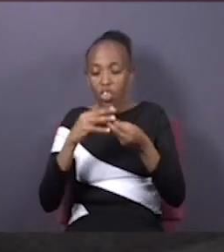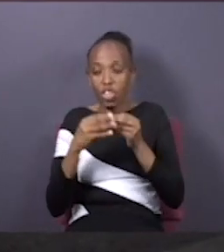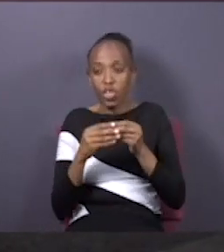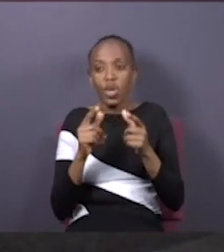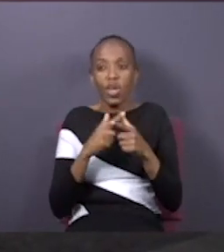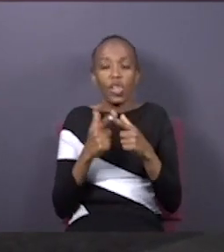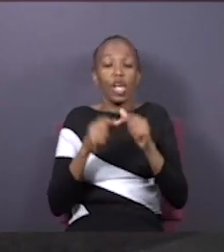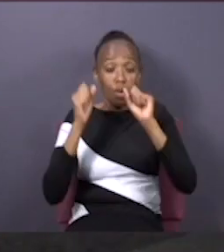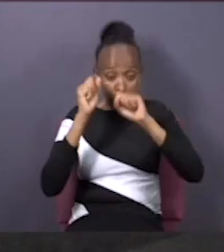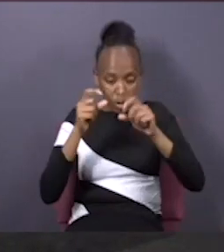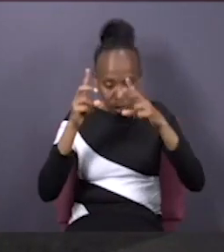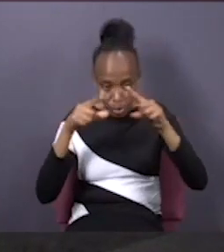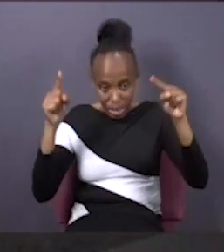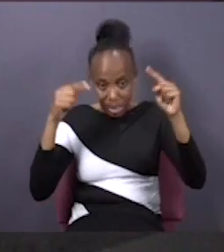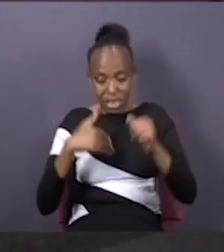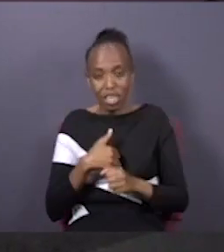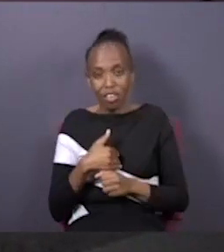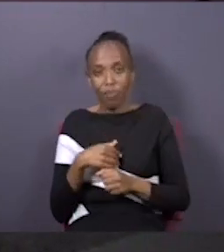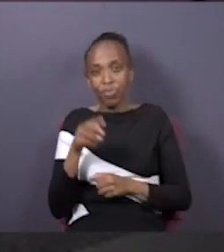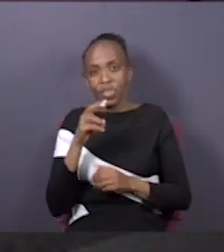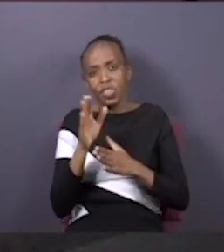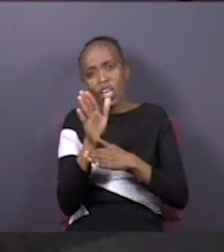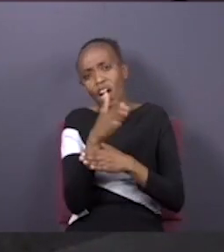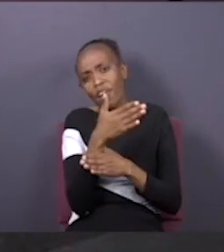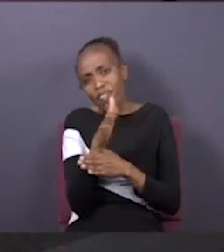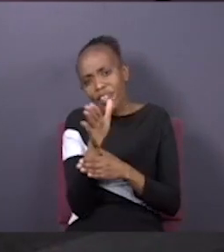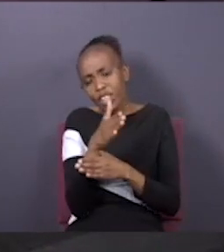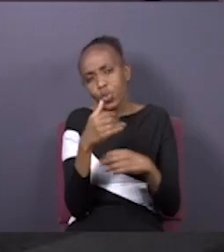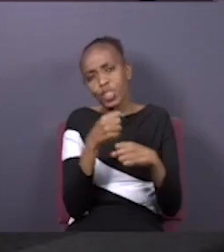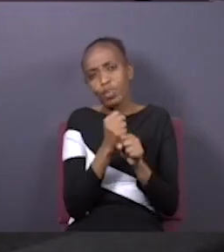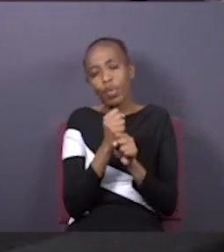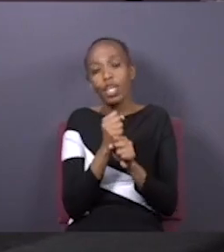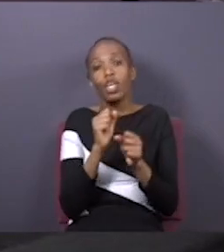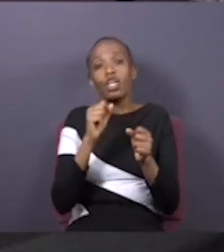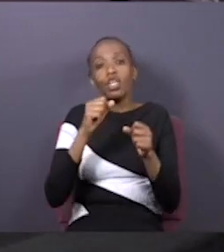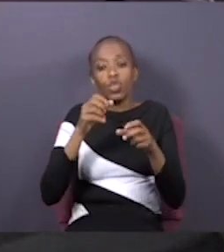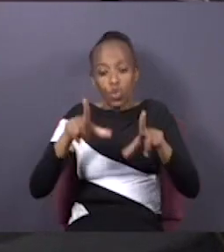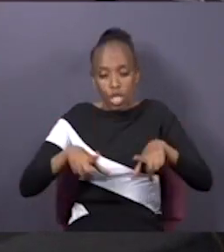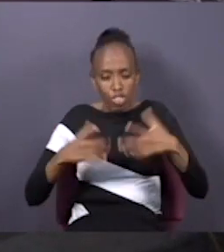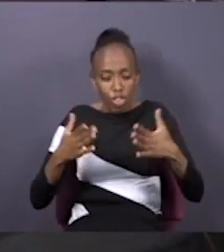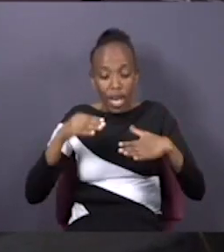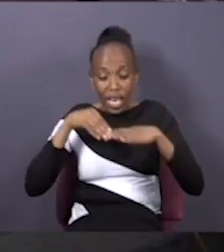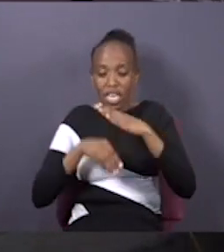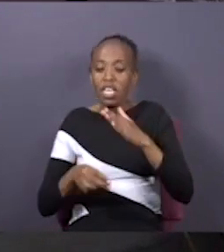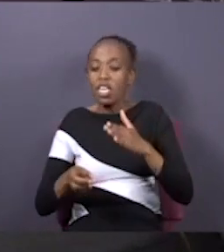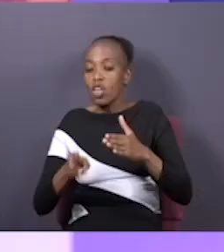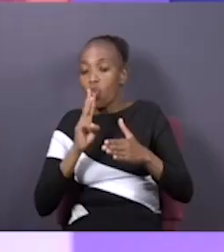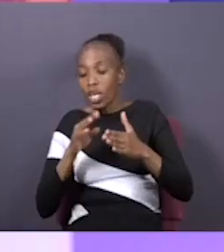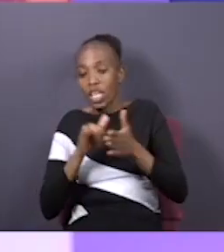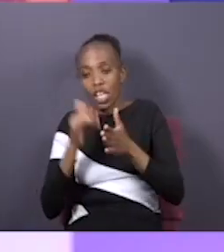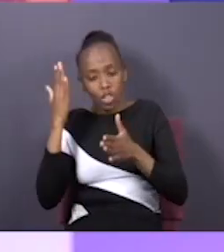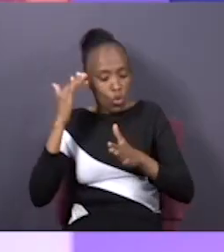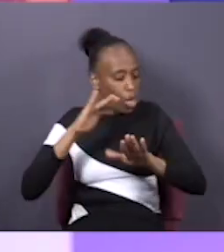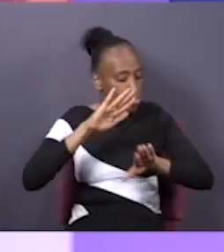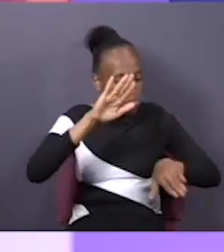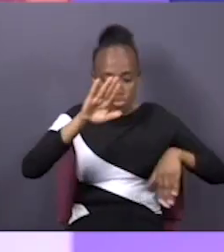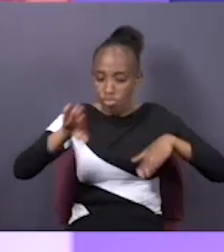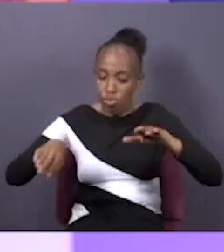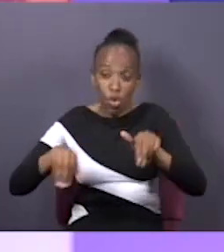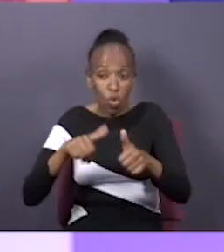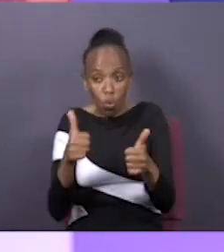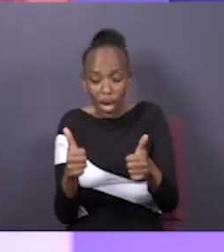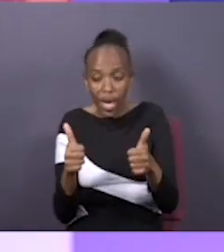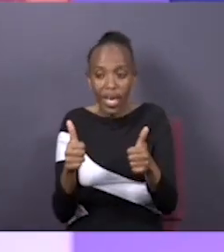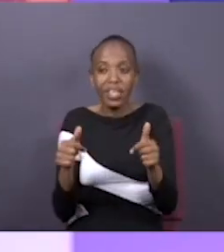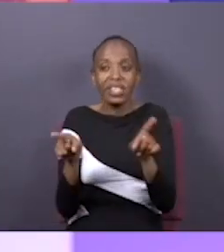are going to succeed. You see, a fish was designed to be in water, and that's why it swims very well. And